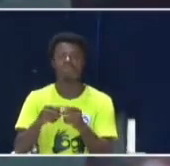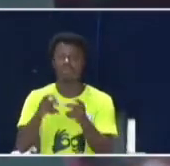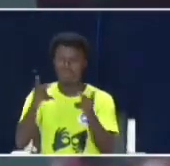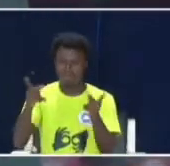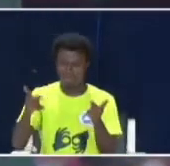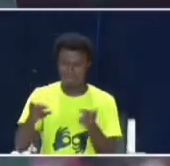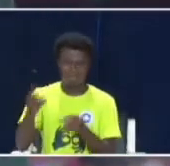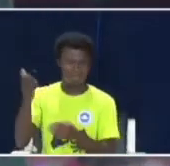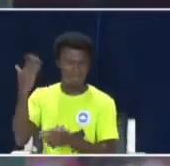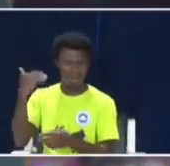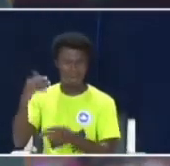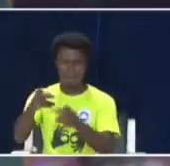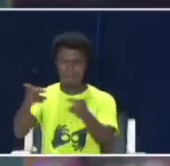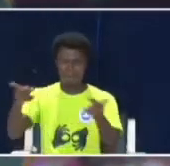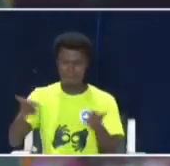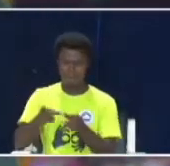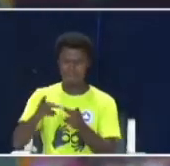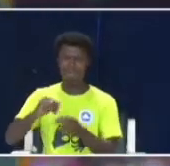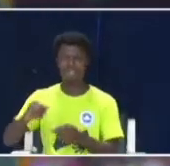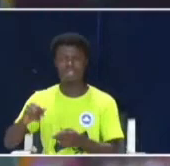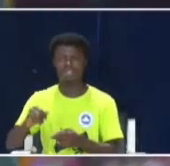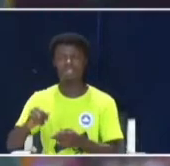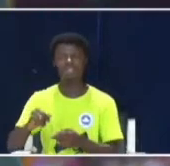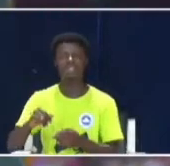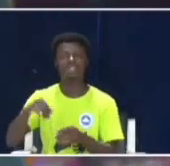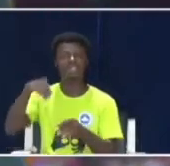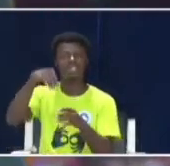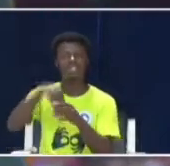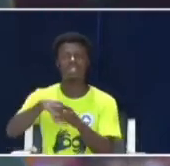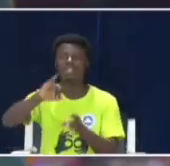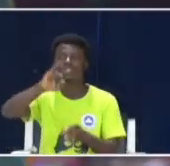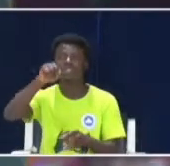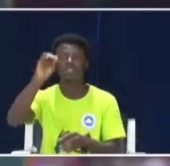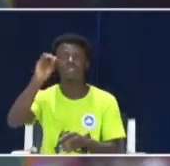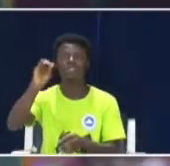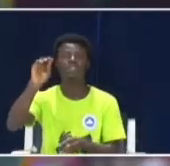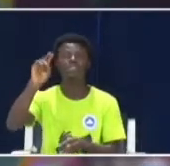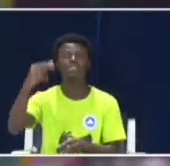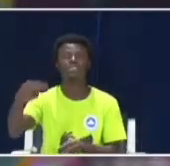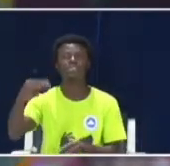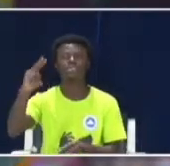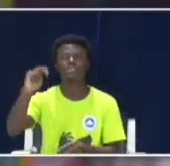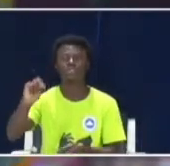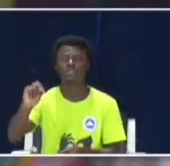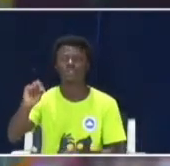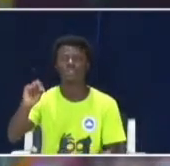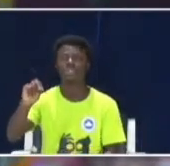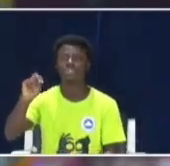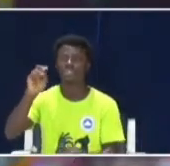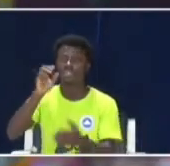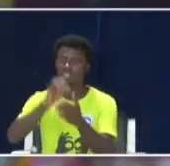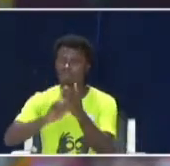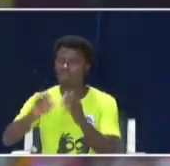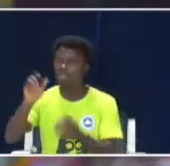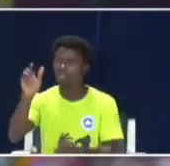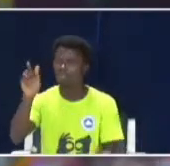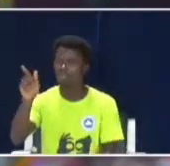tele. He said in John chapter 21, inu iwe Johanu ori